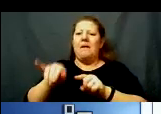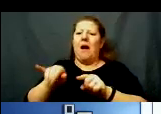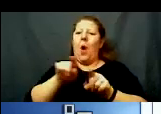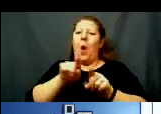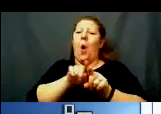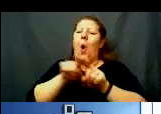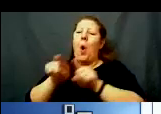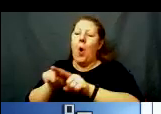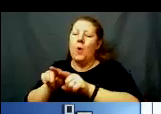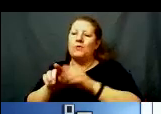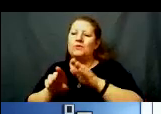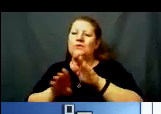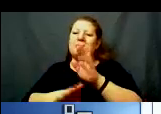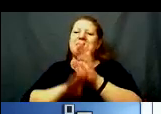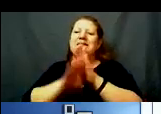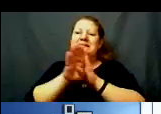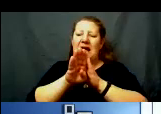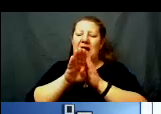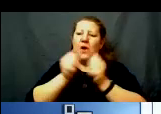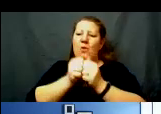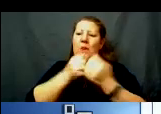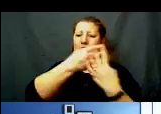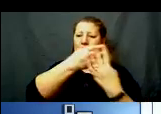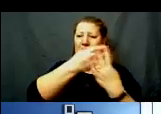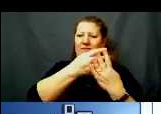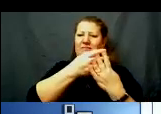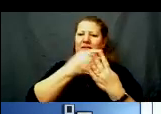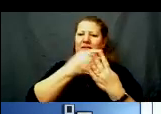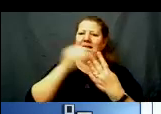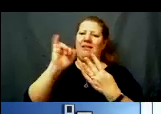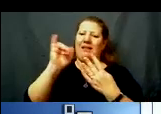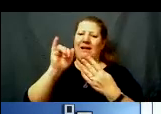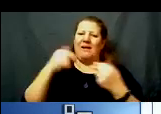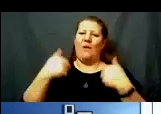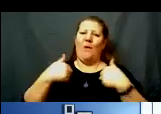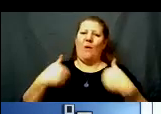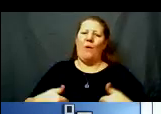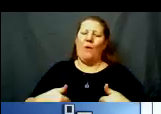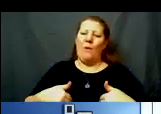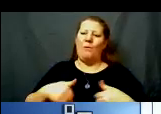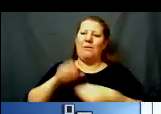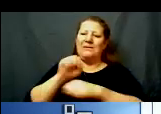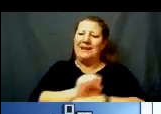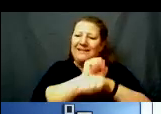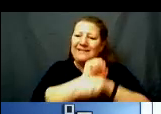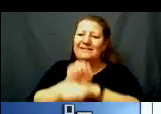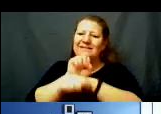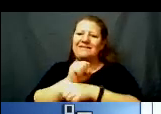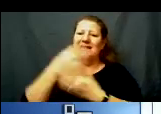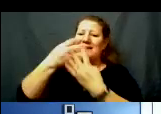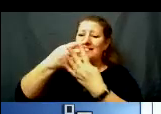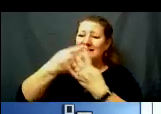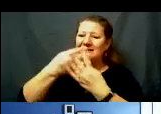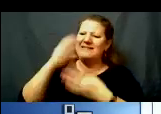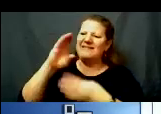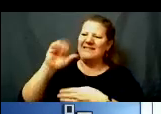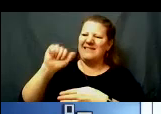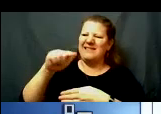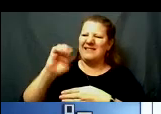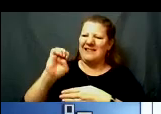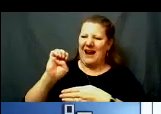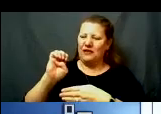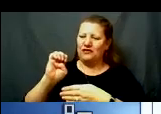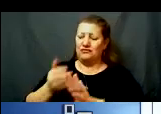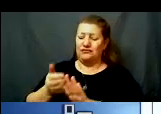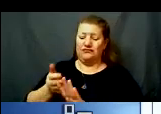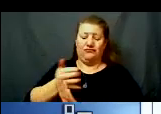via human enslavement and the human caging that really went on in at least as far back to the latter half of the